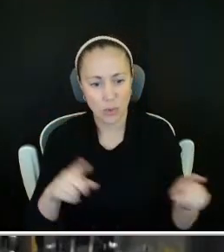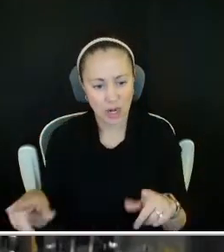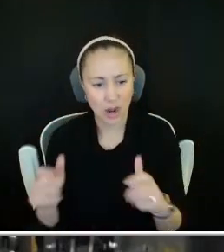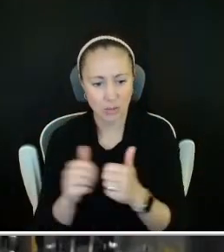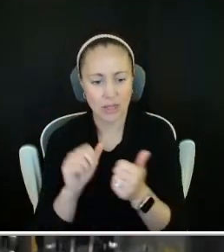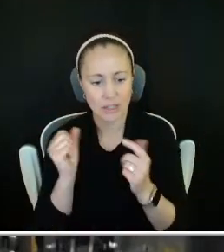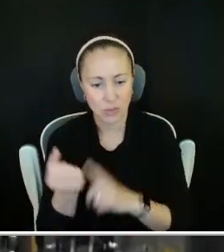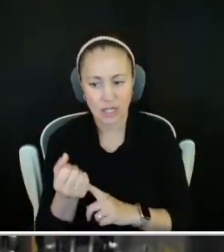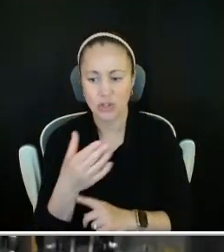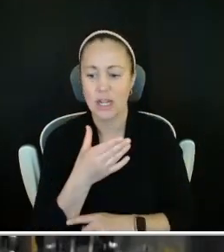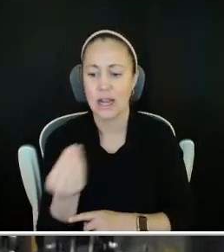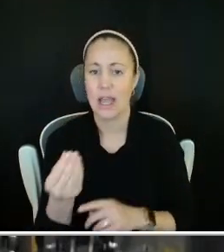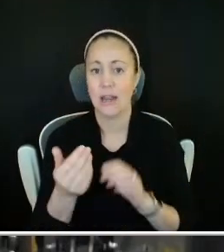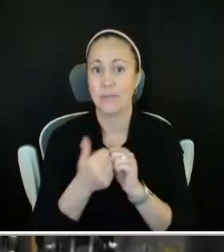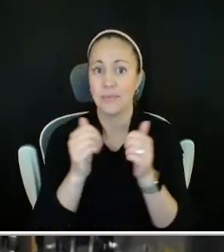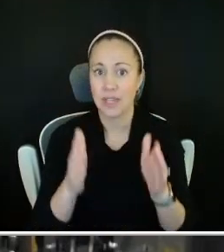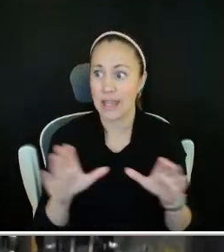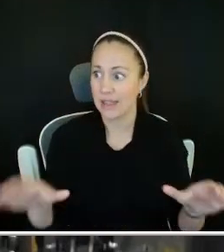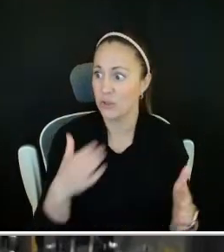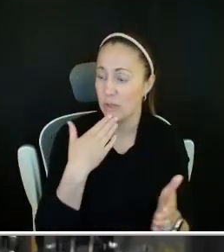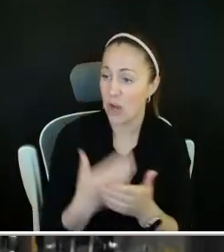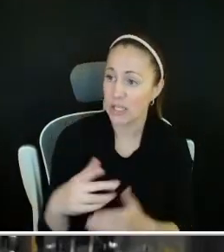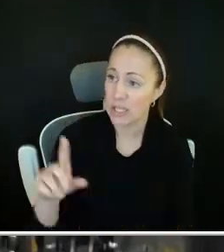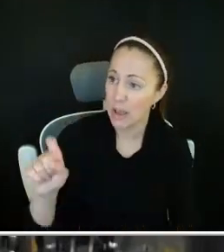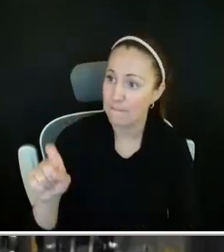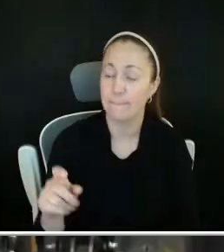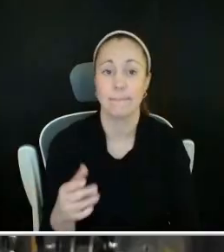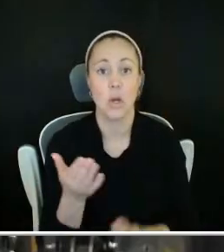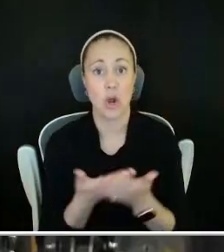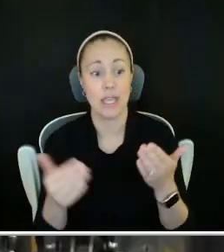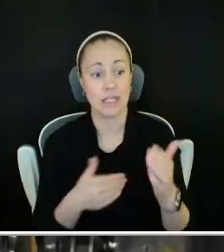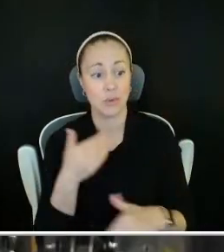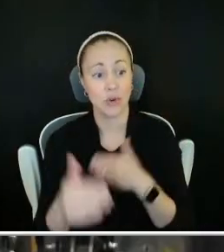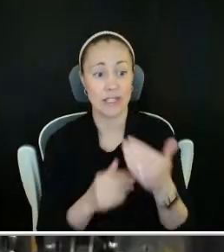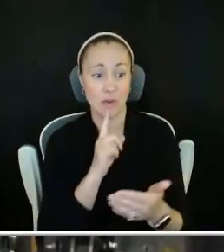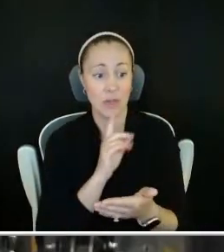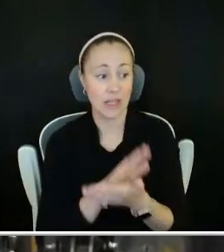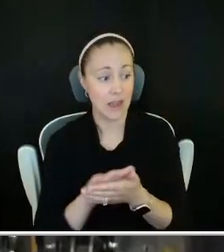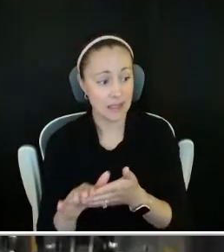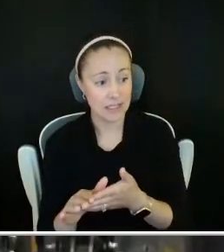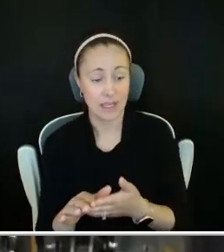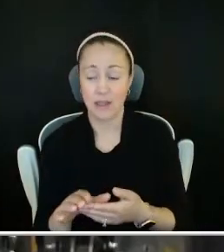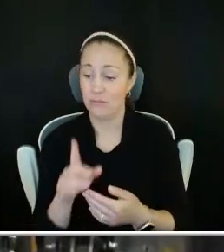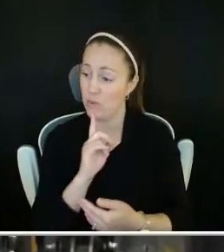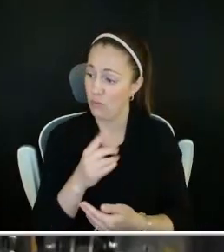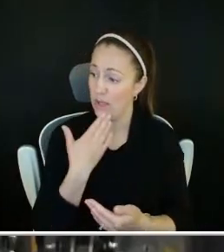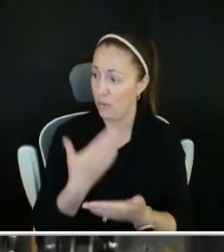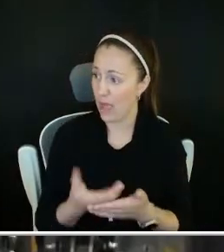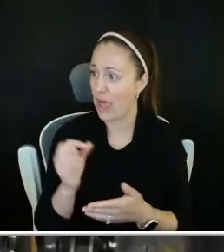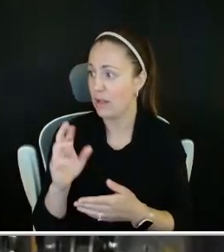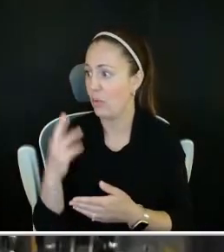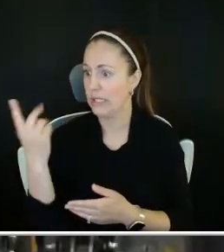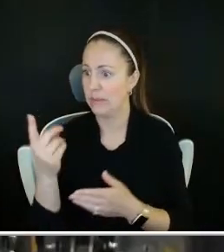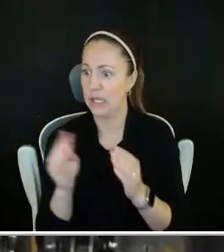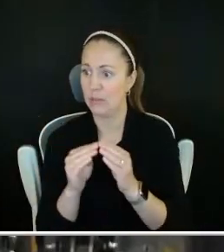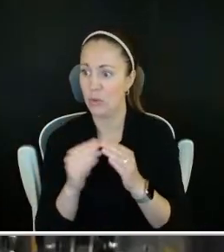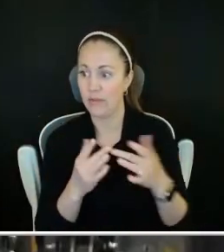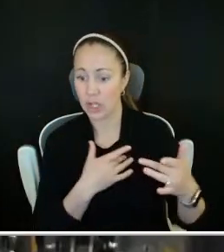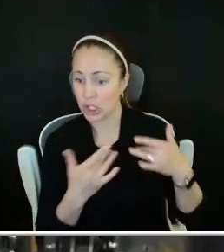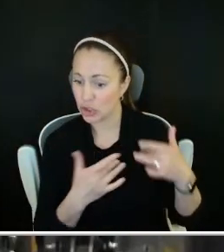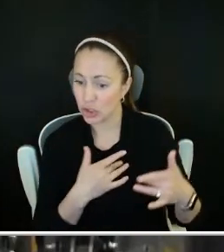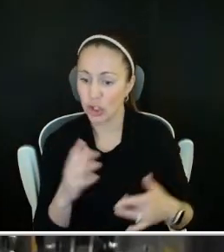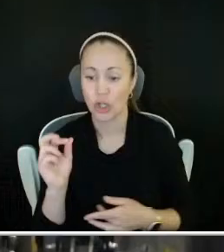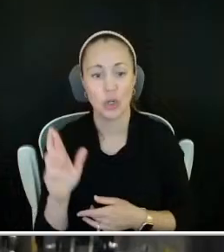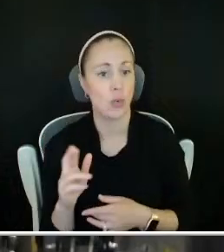athlete doing awesome and things are progressing really nicely, or is there something that's worrisome or concerning, or hey, this athlete told me